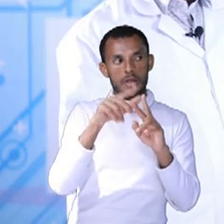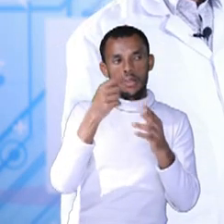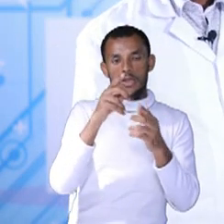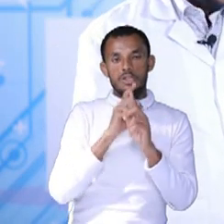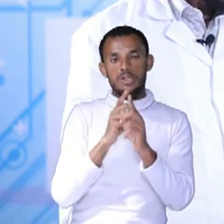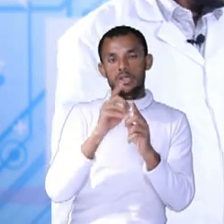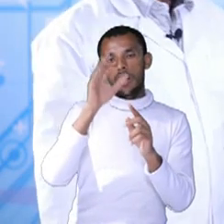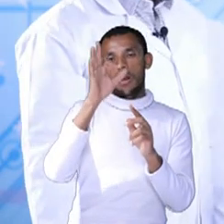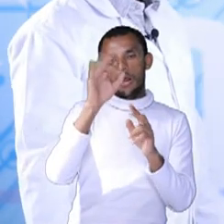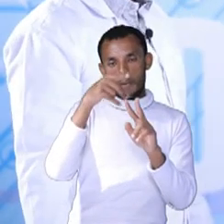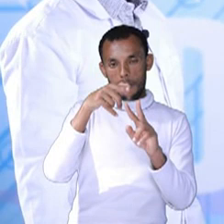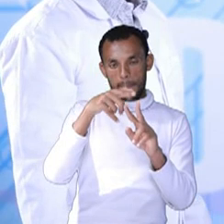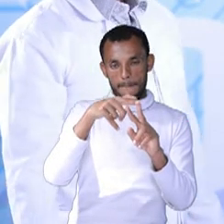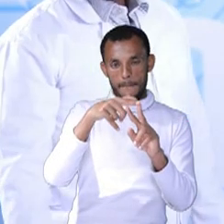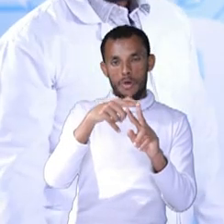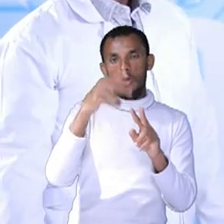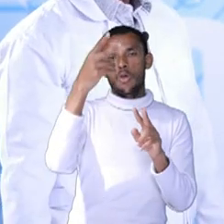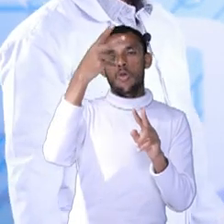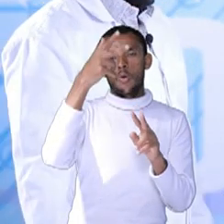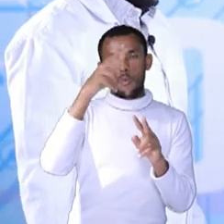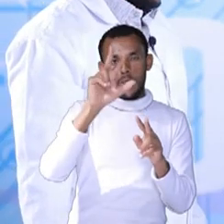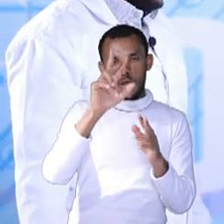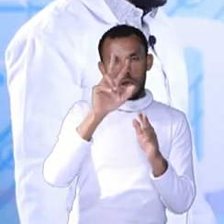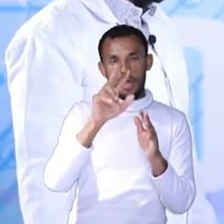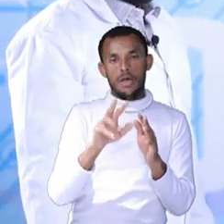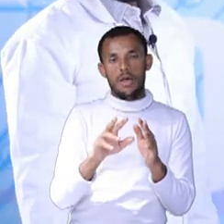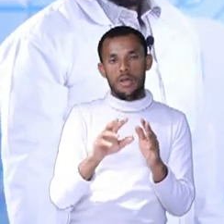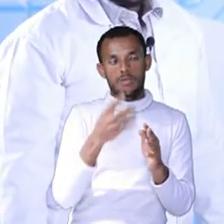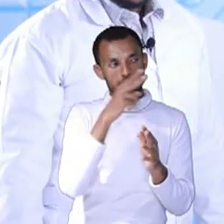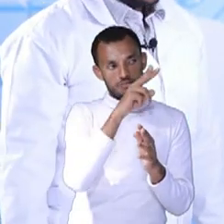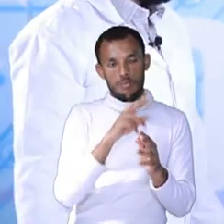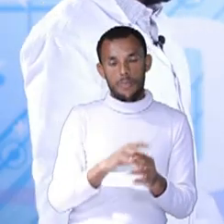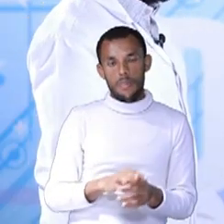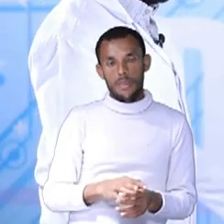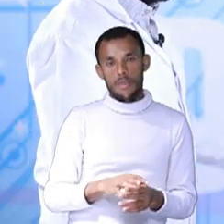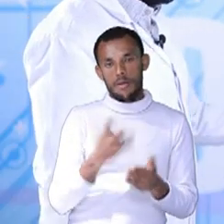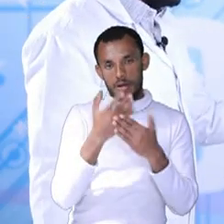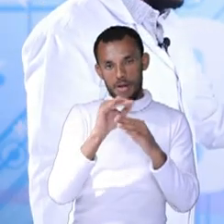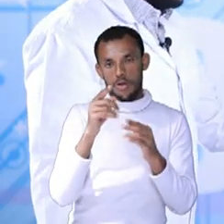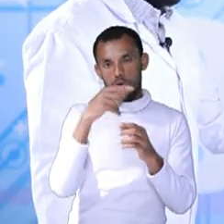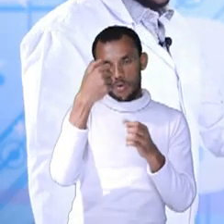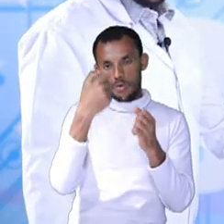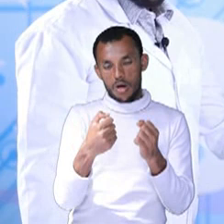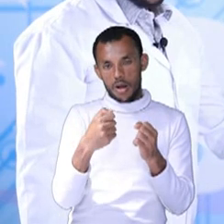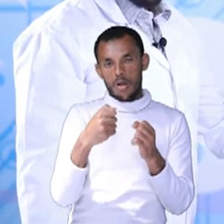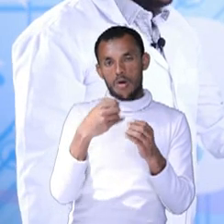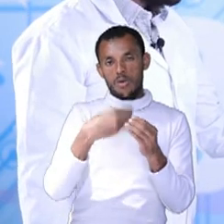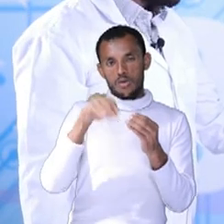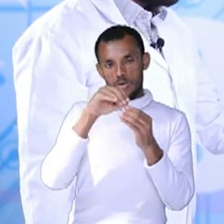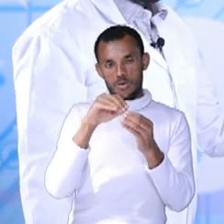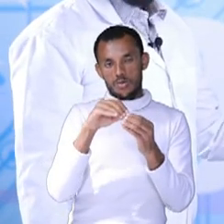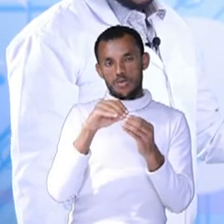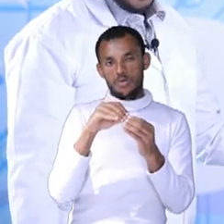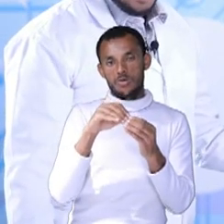is 9 pi cubic unit. By the way, you can also calculate this simple